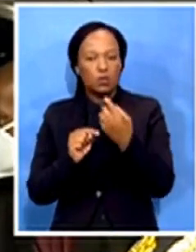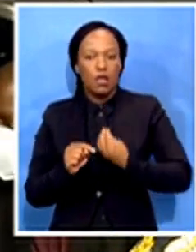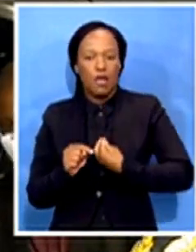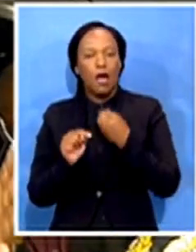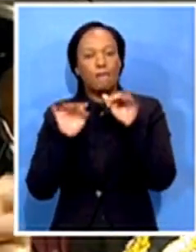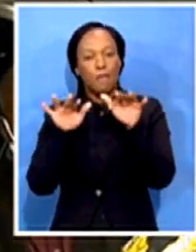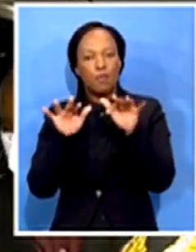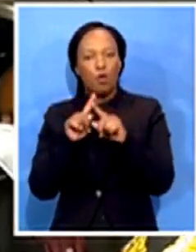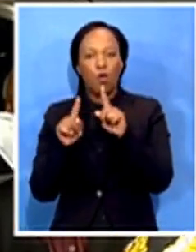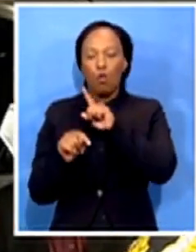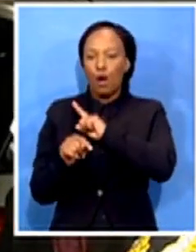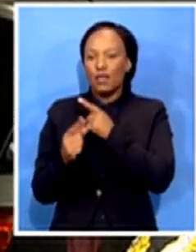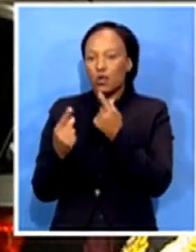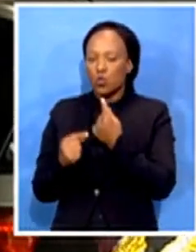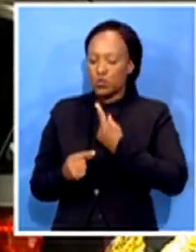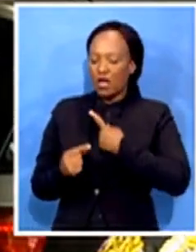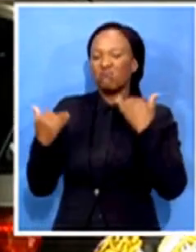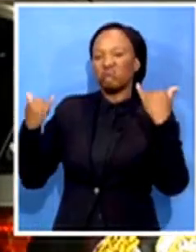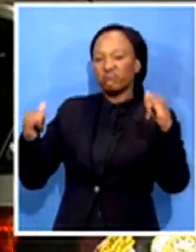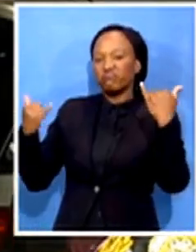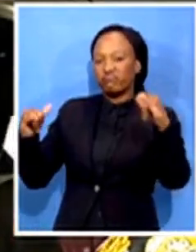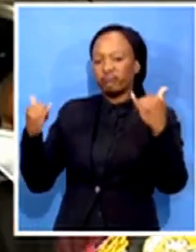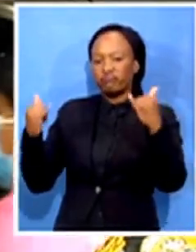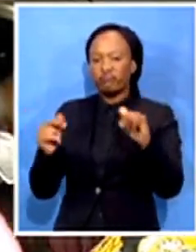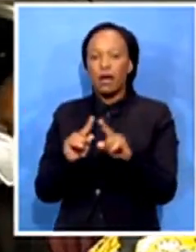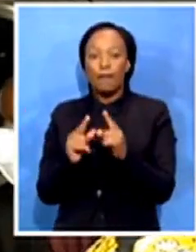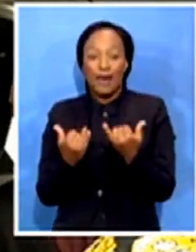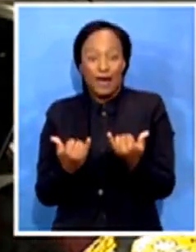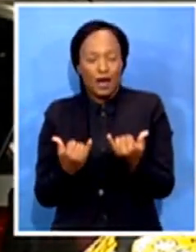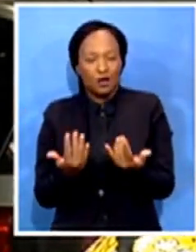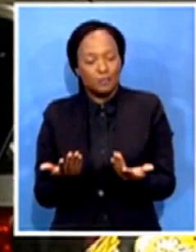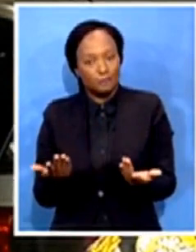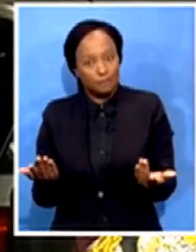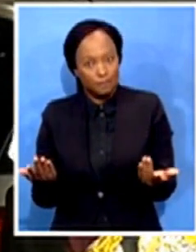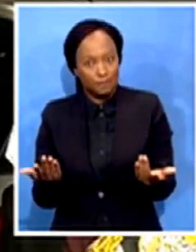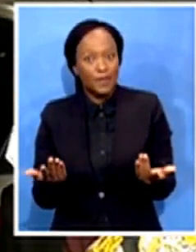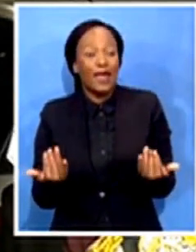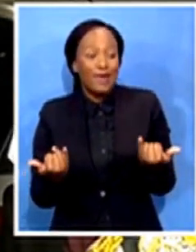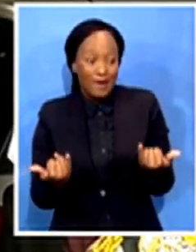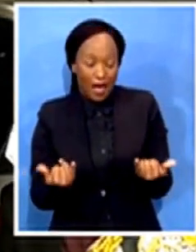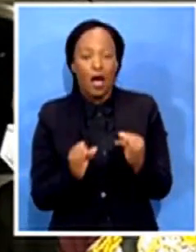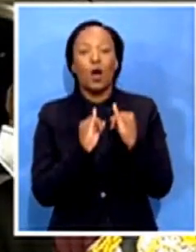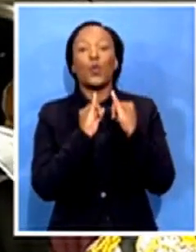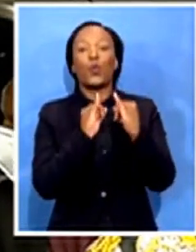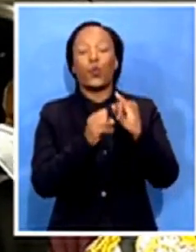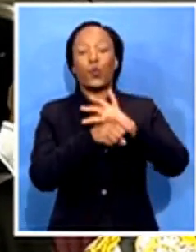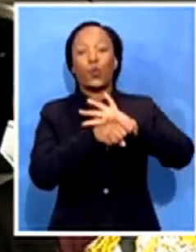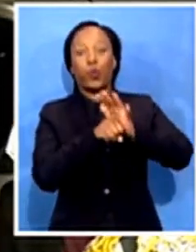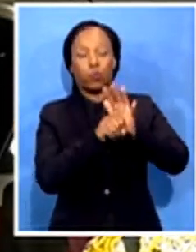themselves, but they should know that this is costly. And for everybody, every one of us,